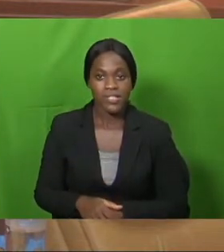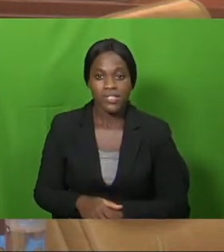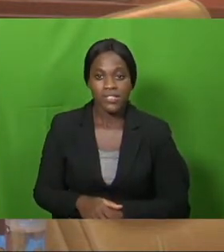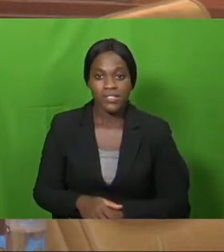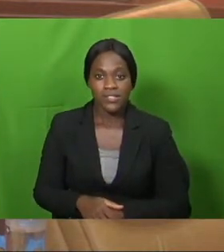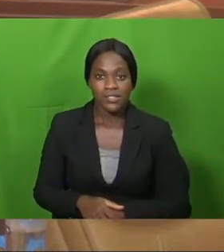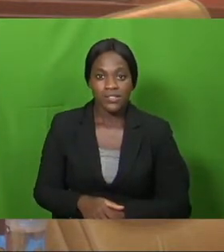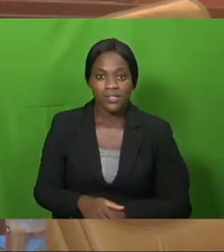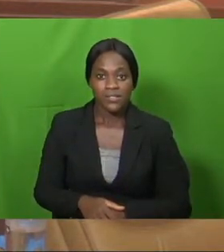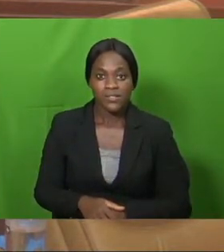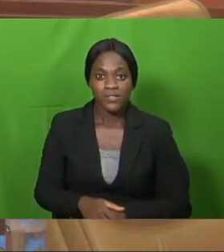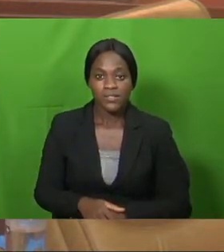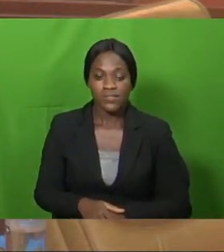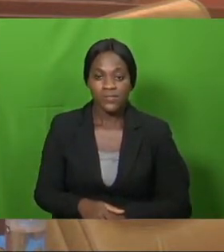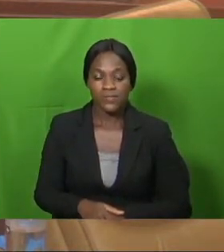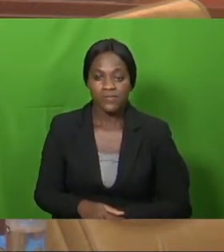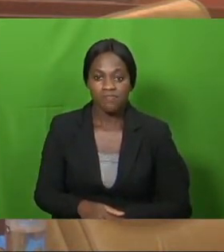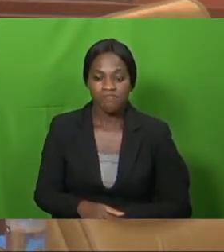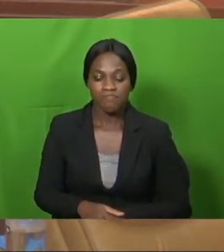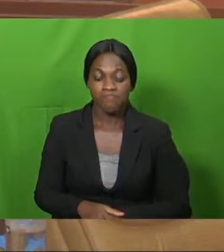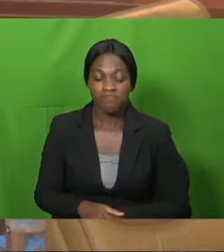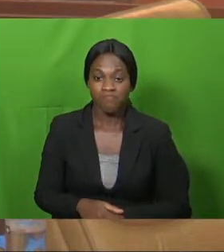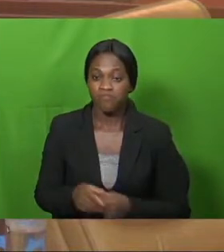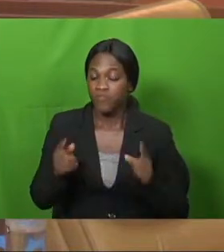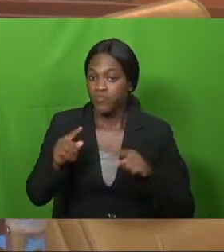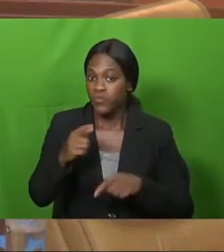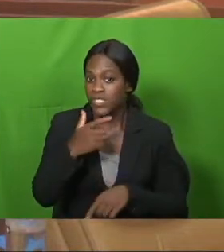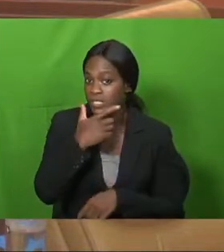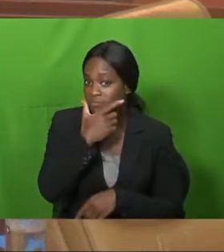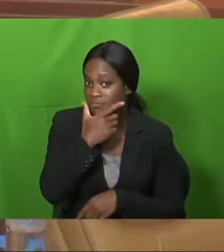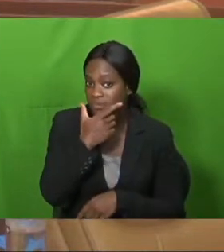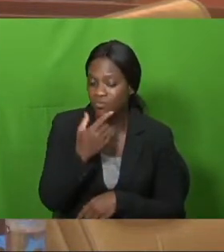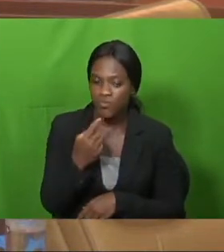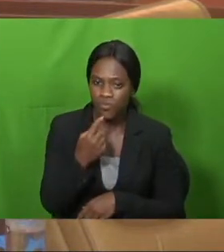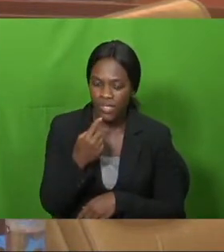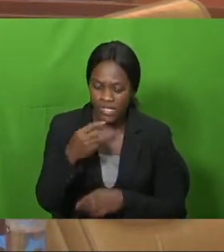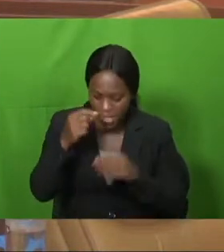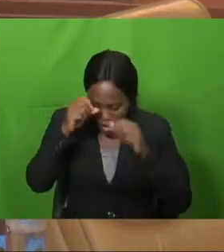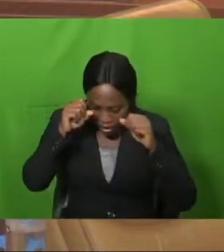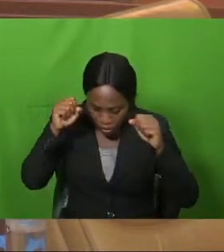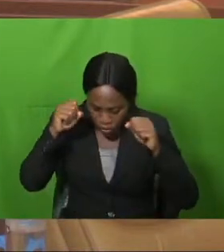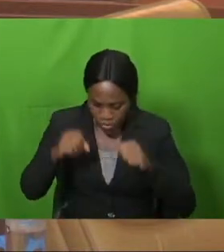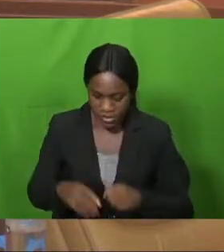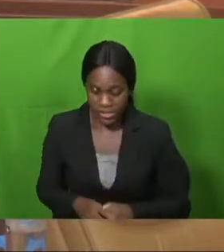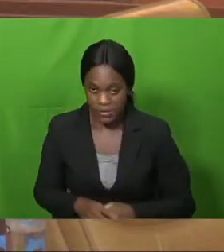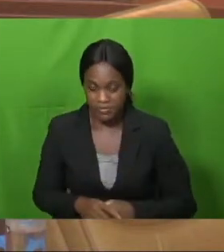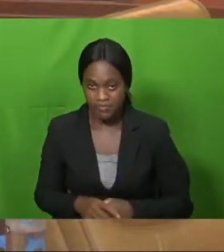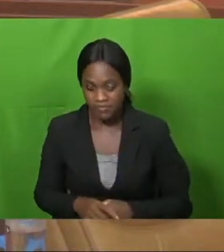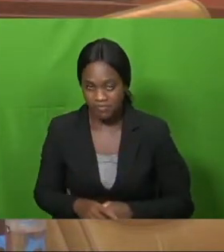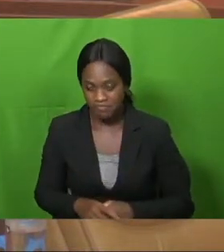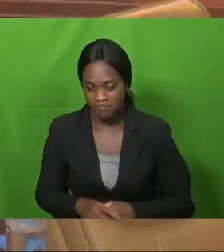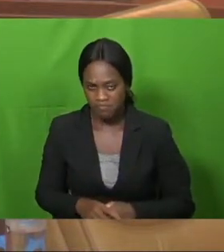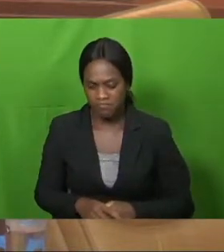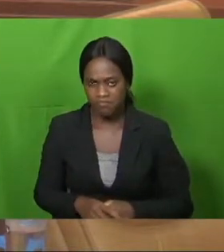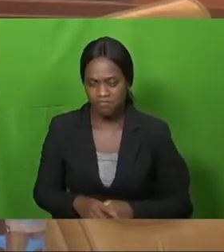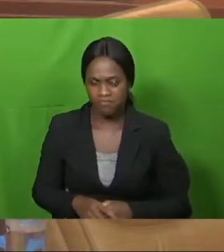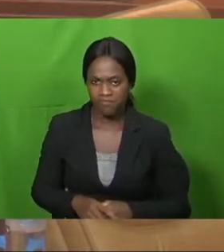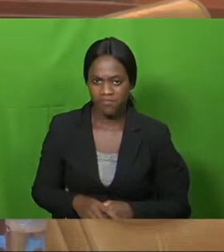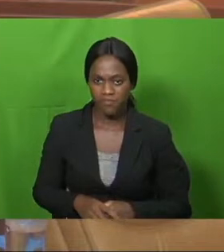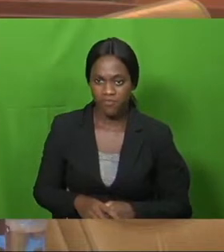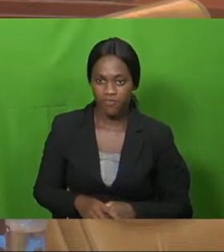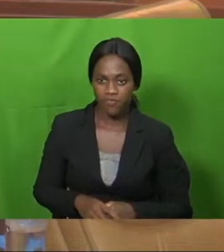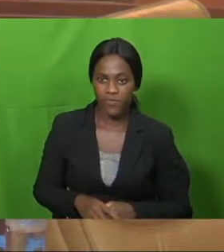us. Honorable Speaker, when the president said that we are not able to